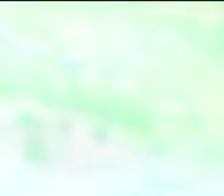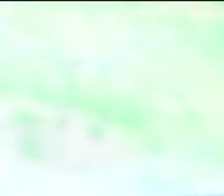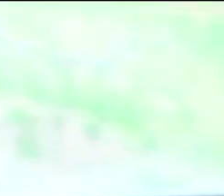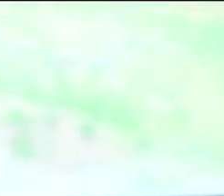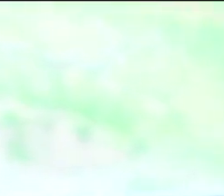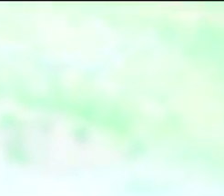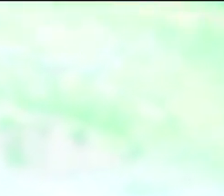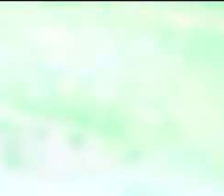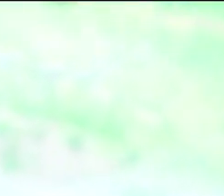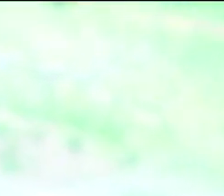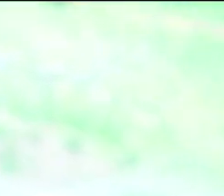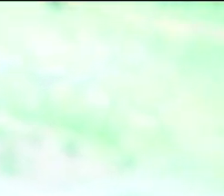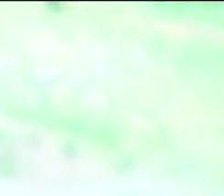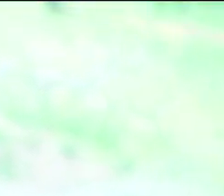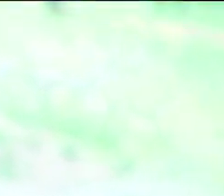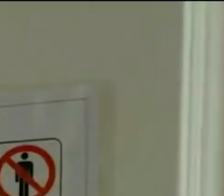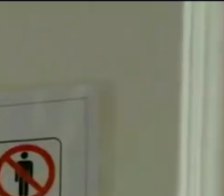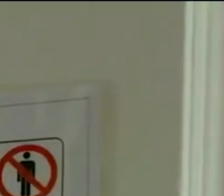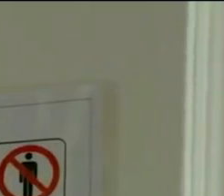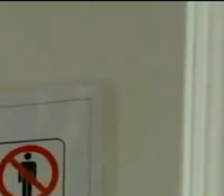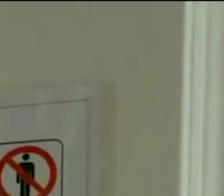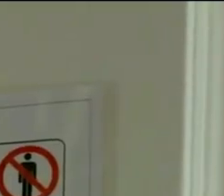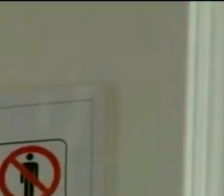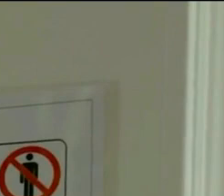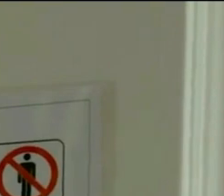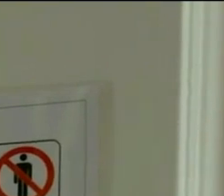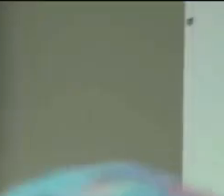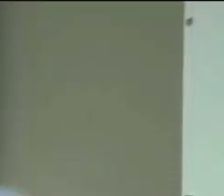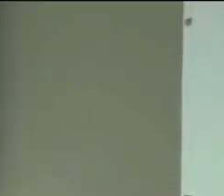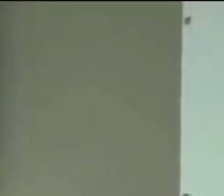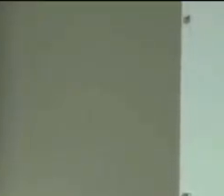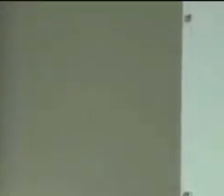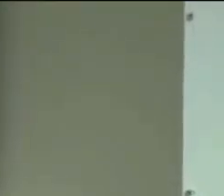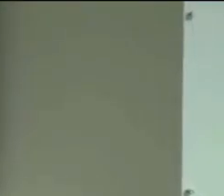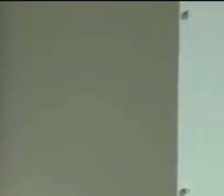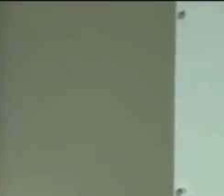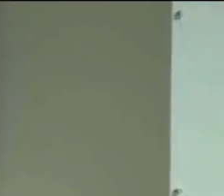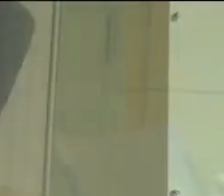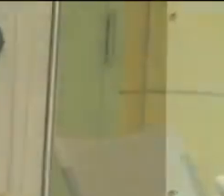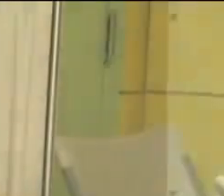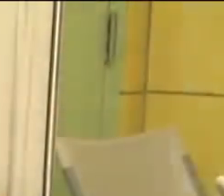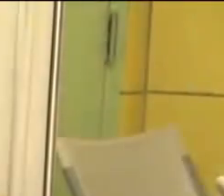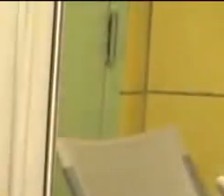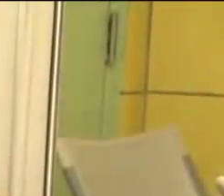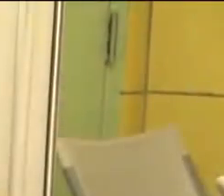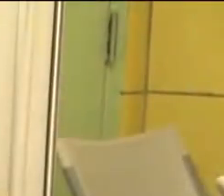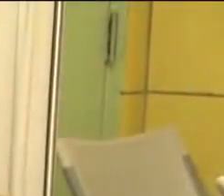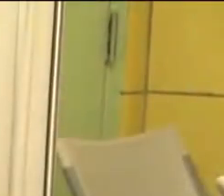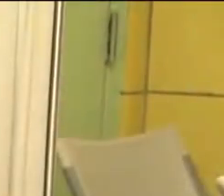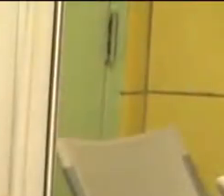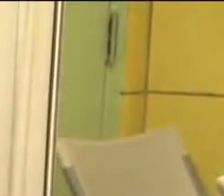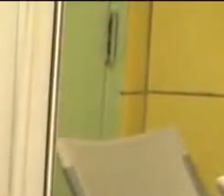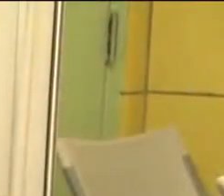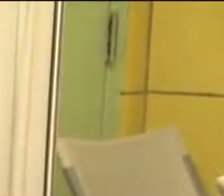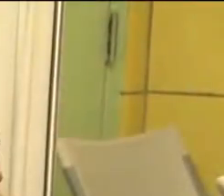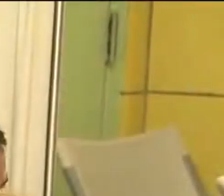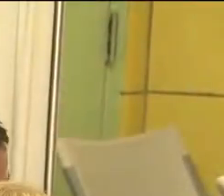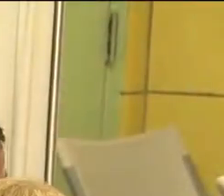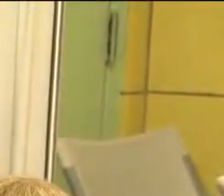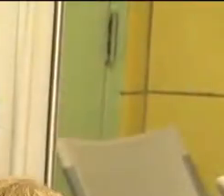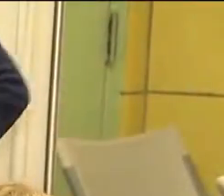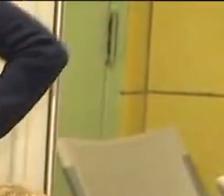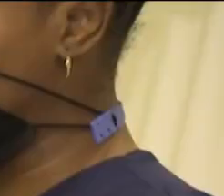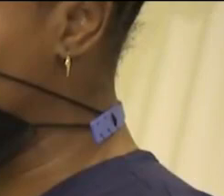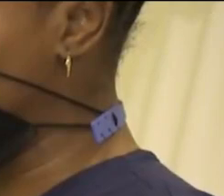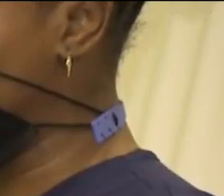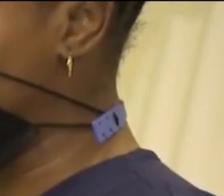8 cases of the Omicron variant in New York and says community transmission is already happening. Starting December 14th, New York City kids